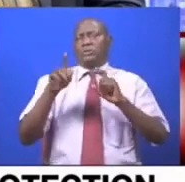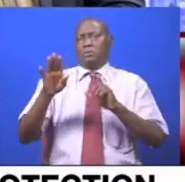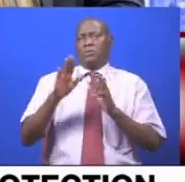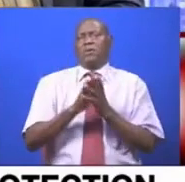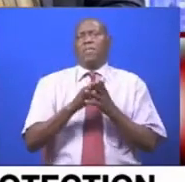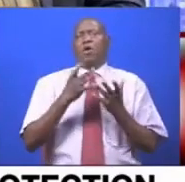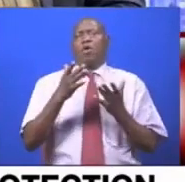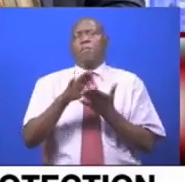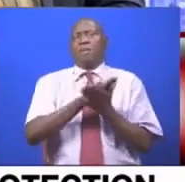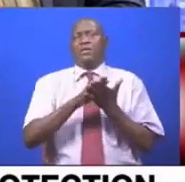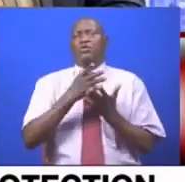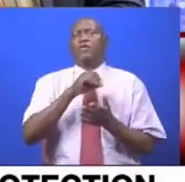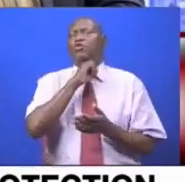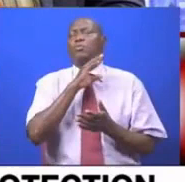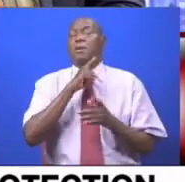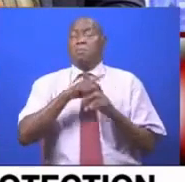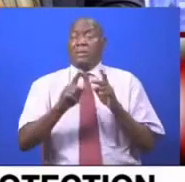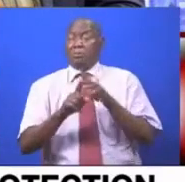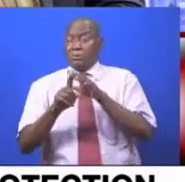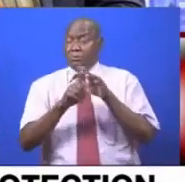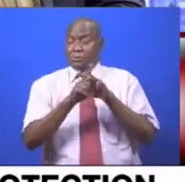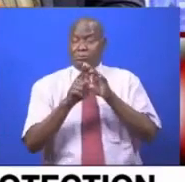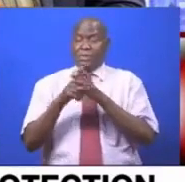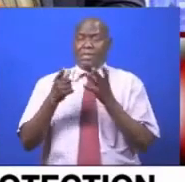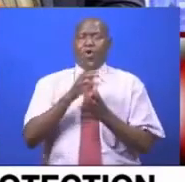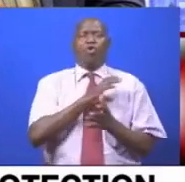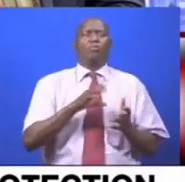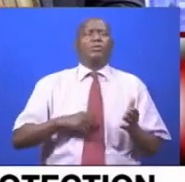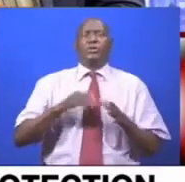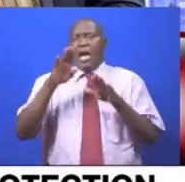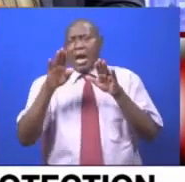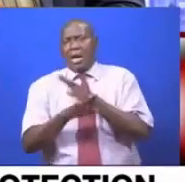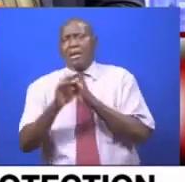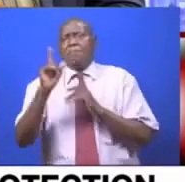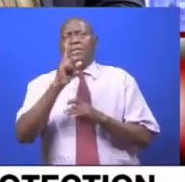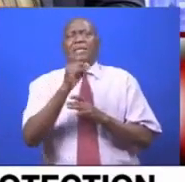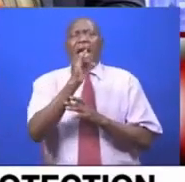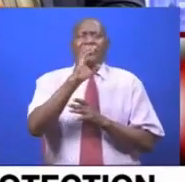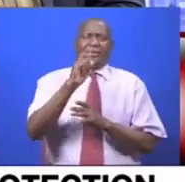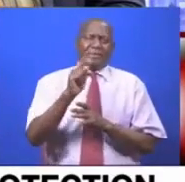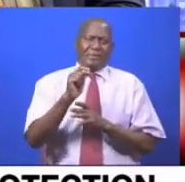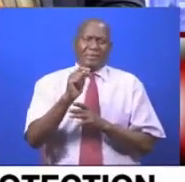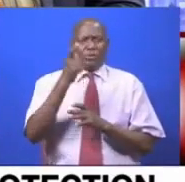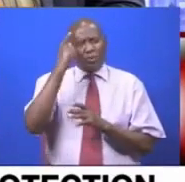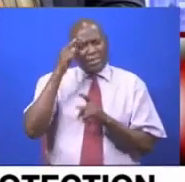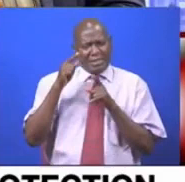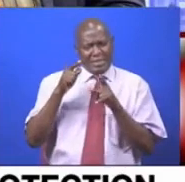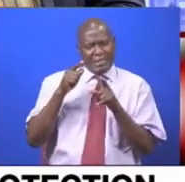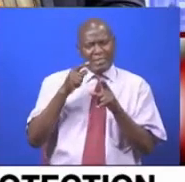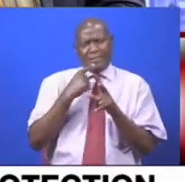of a complaint. However, it emerges that the commission is under the Ministry of ICT. Do you think this in any